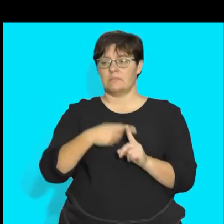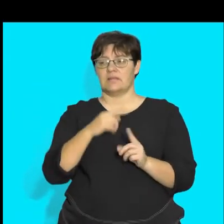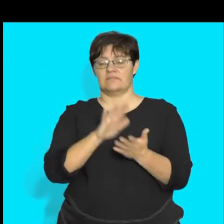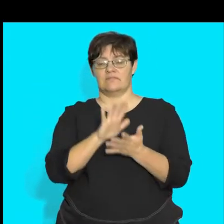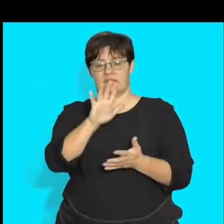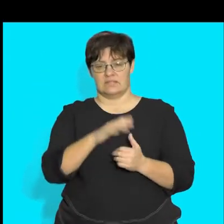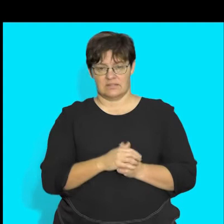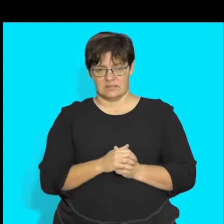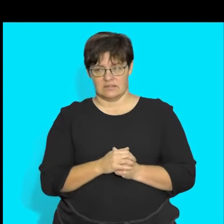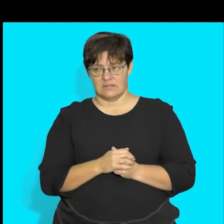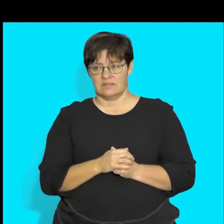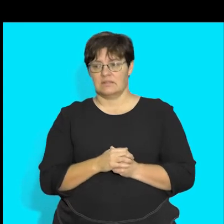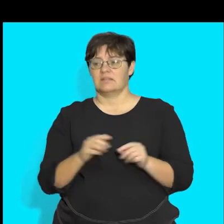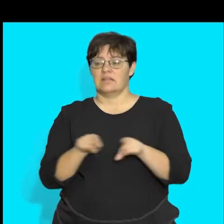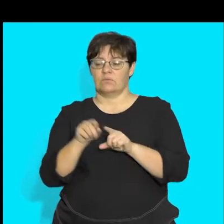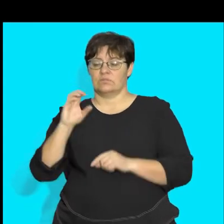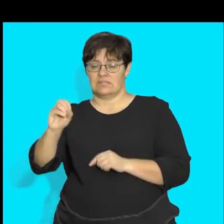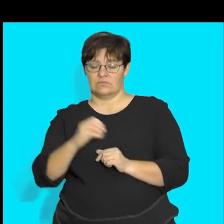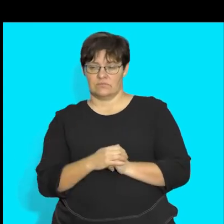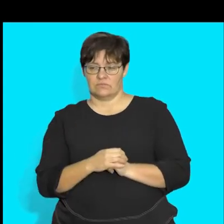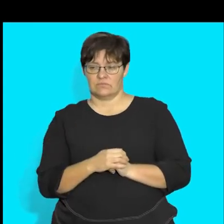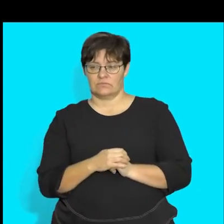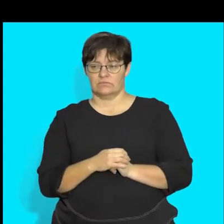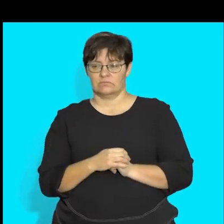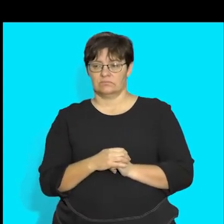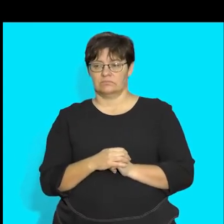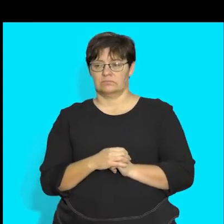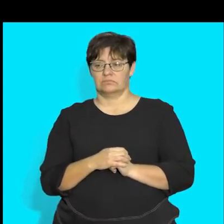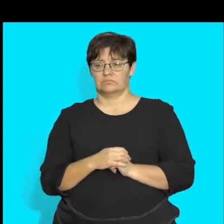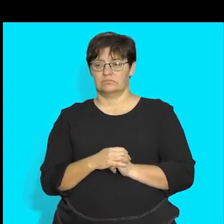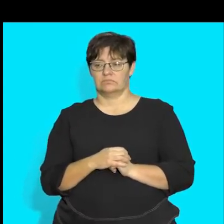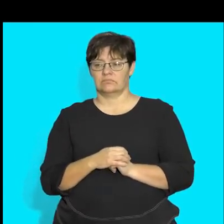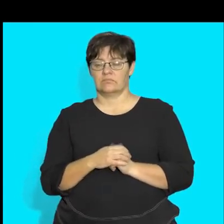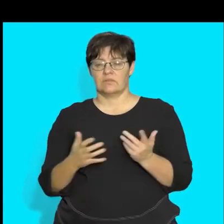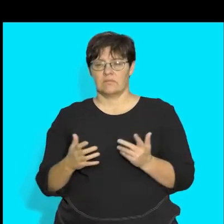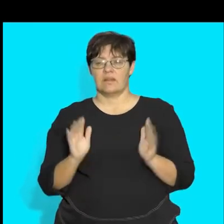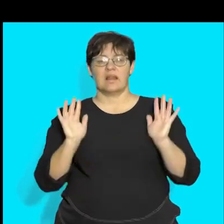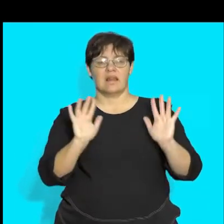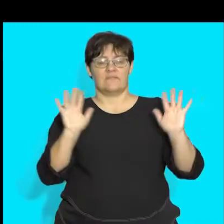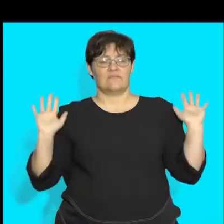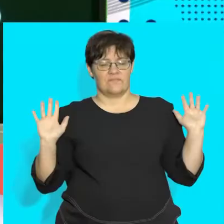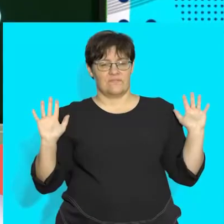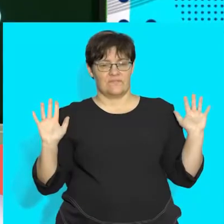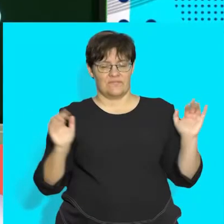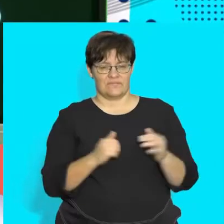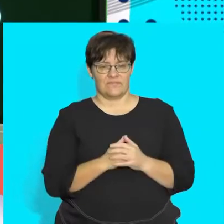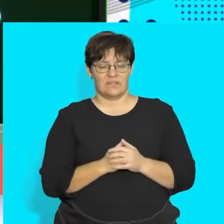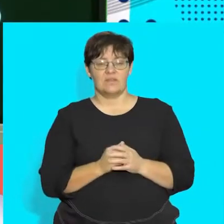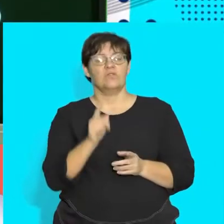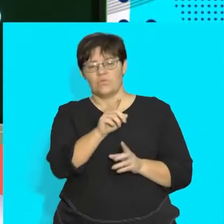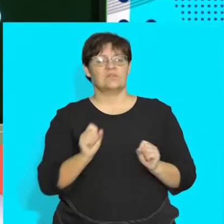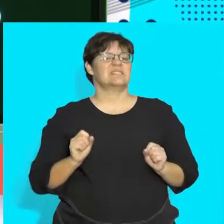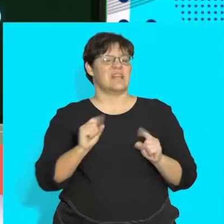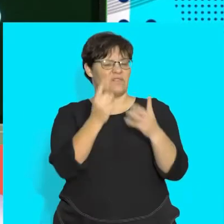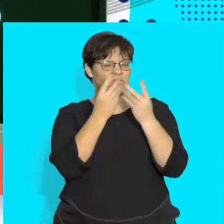and I'm going to get plus 15 is equal to 0. And I'm going to leave the question there. You guys can